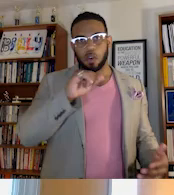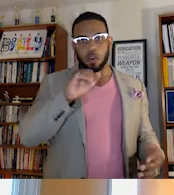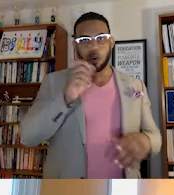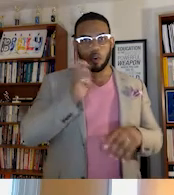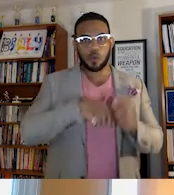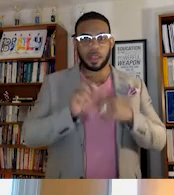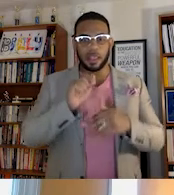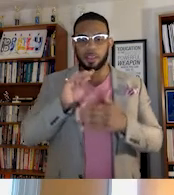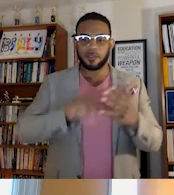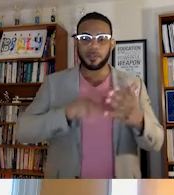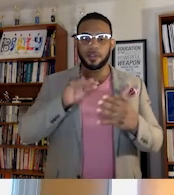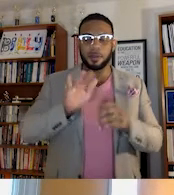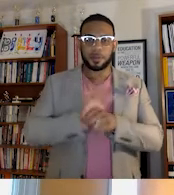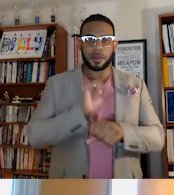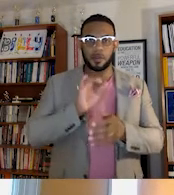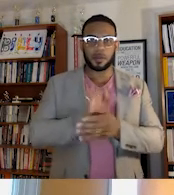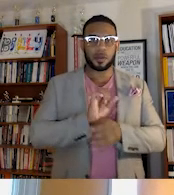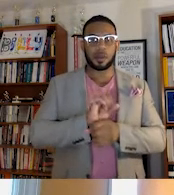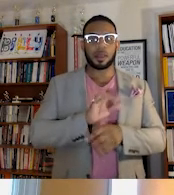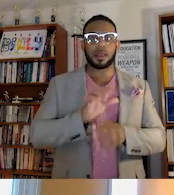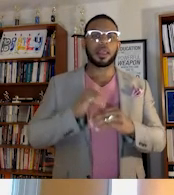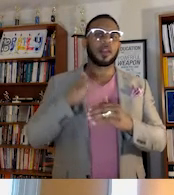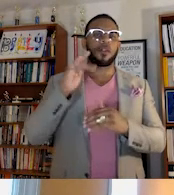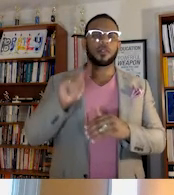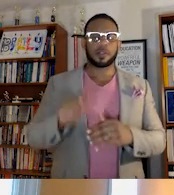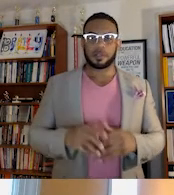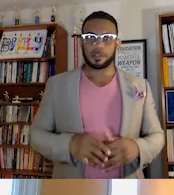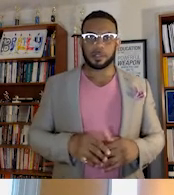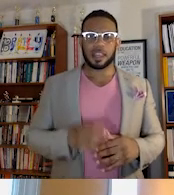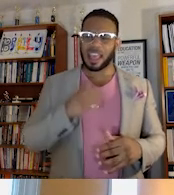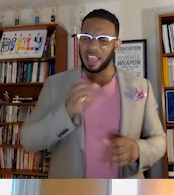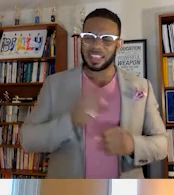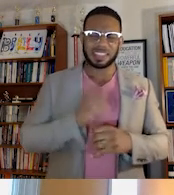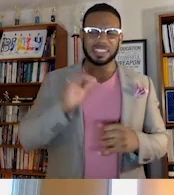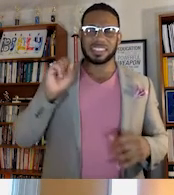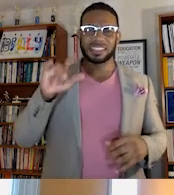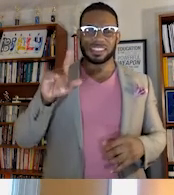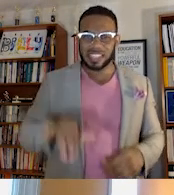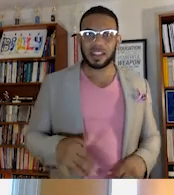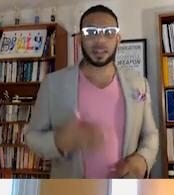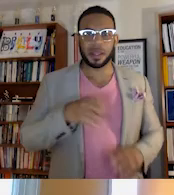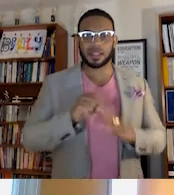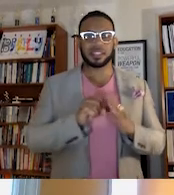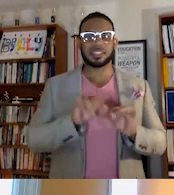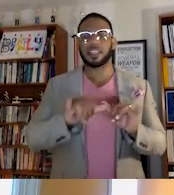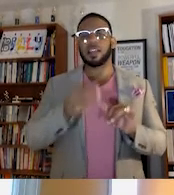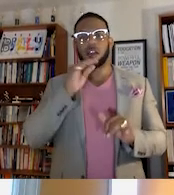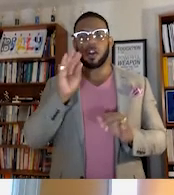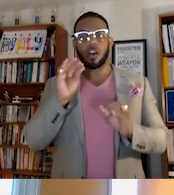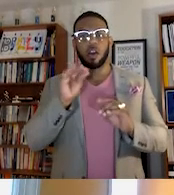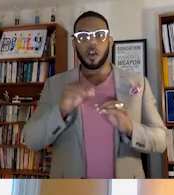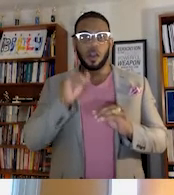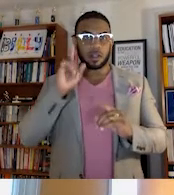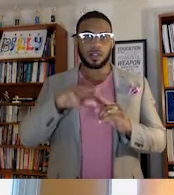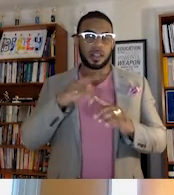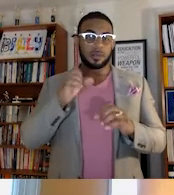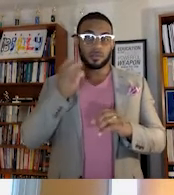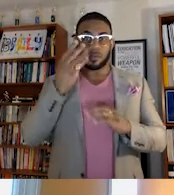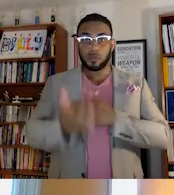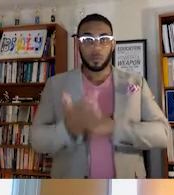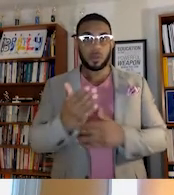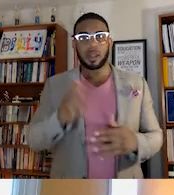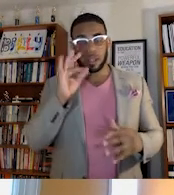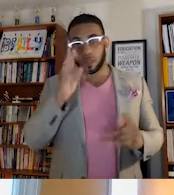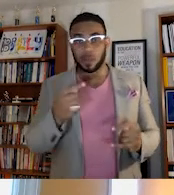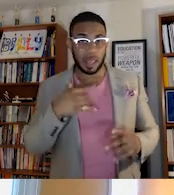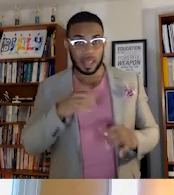so they can fill out paperwork and get overtime. I get salary. If I stay in the office until 12 in the morning,